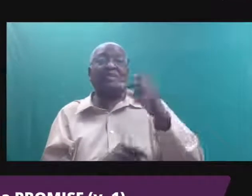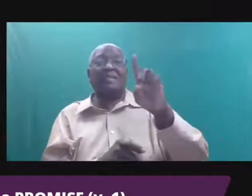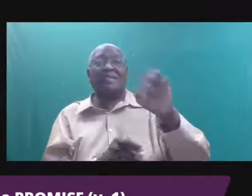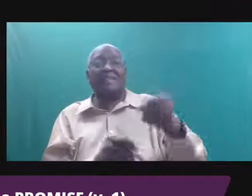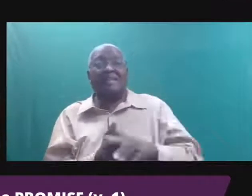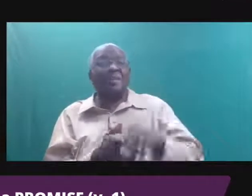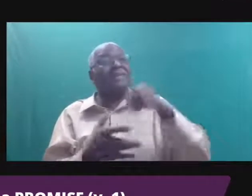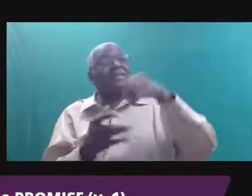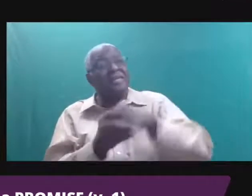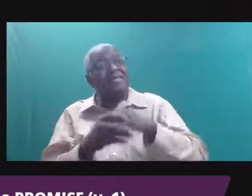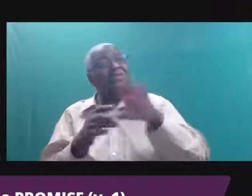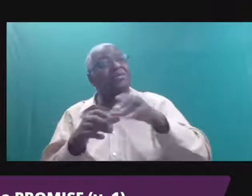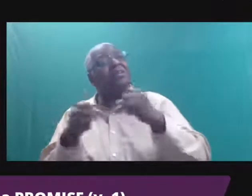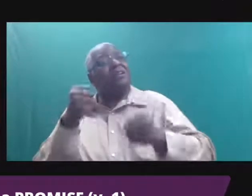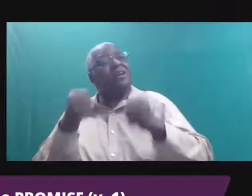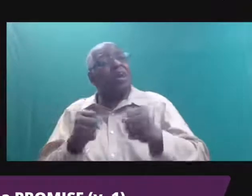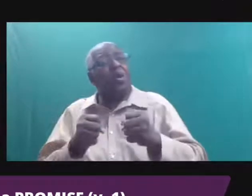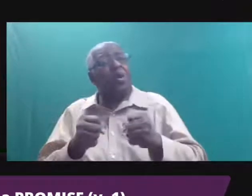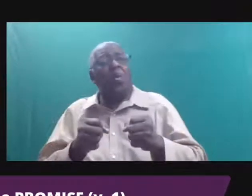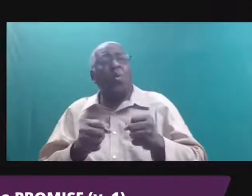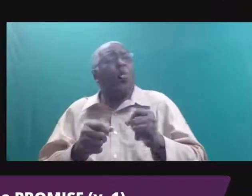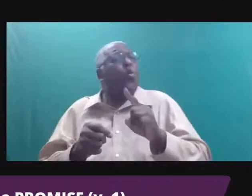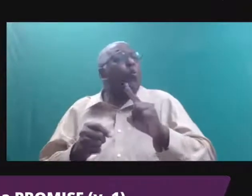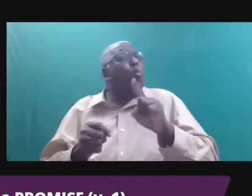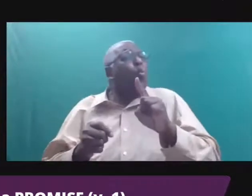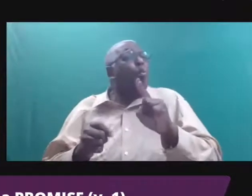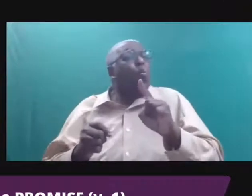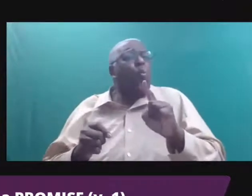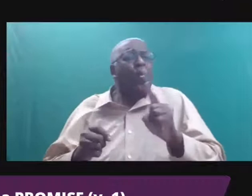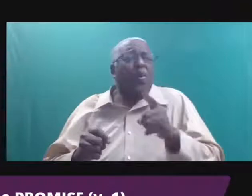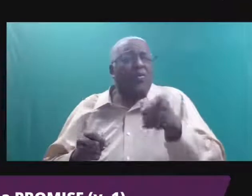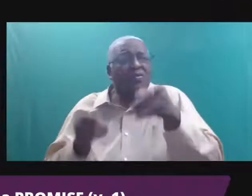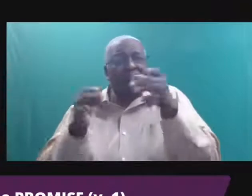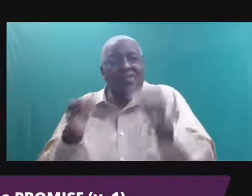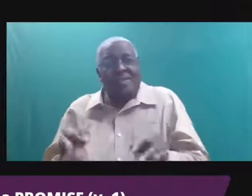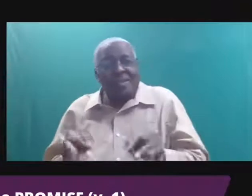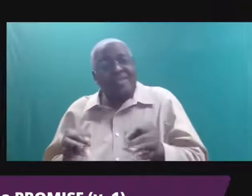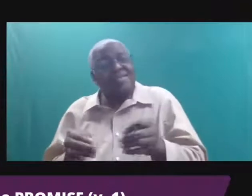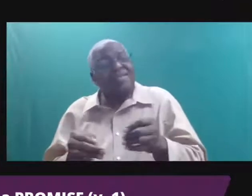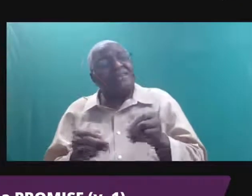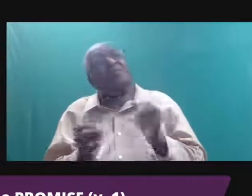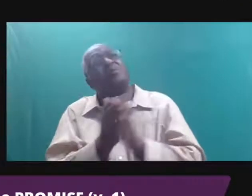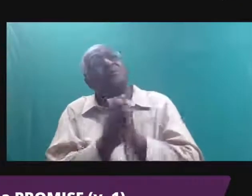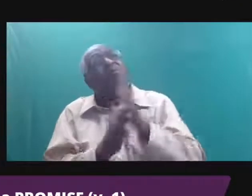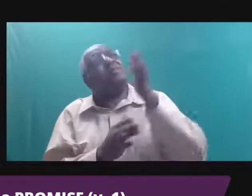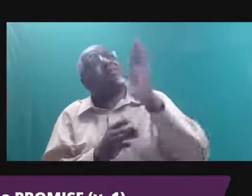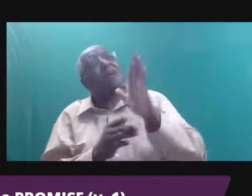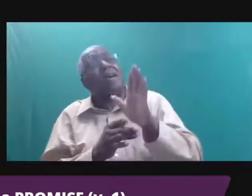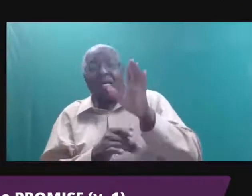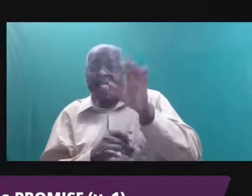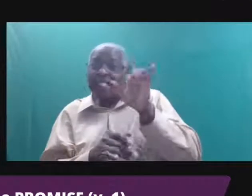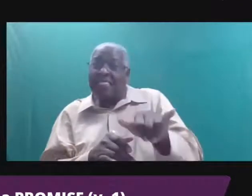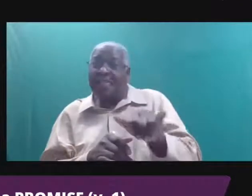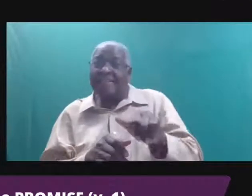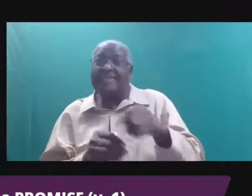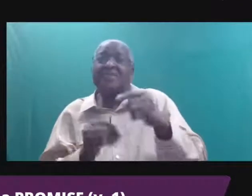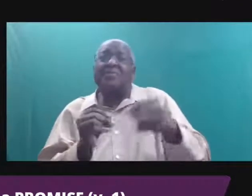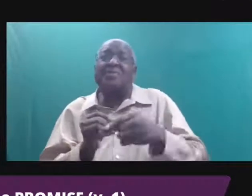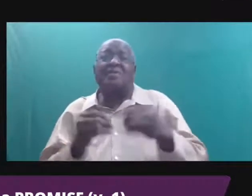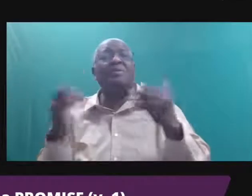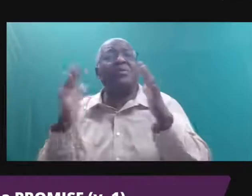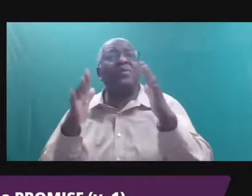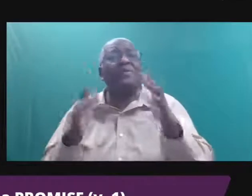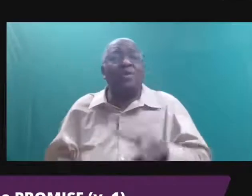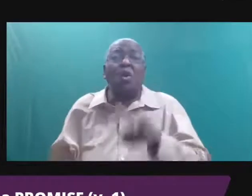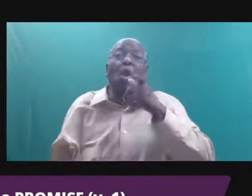car. Wherever you choose to think about how good God is, that's where you praise. And all I want to do is see